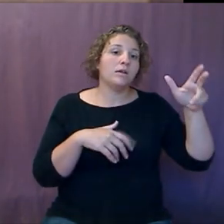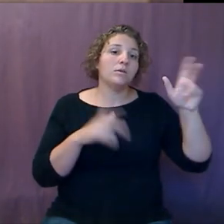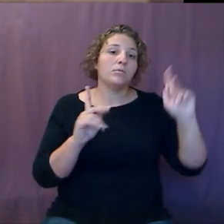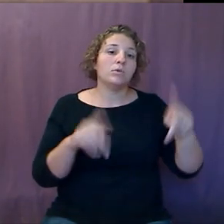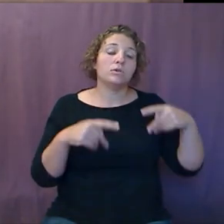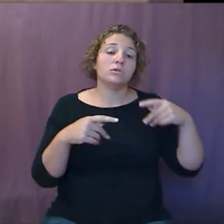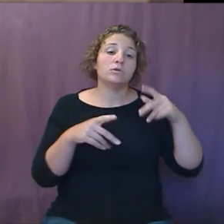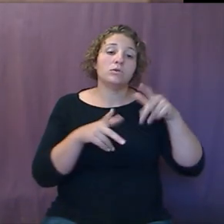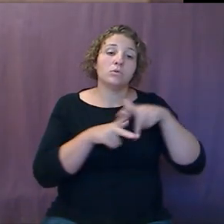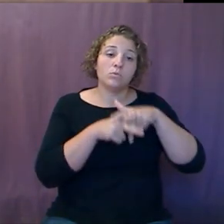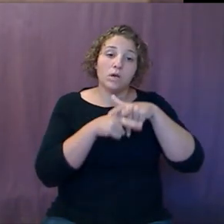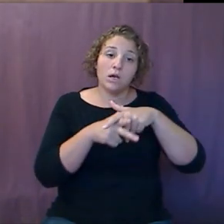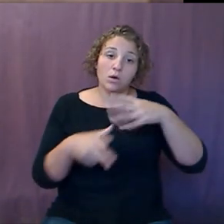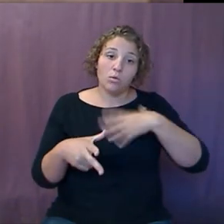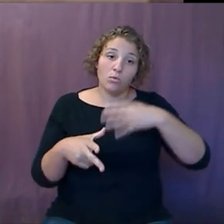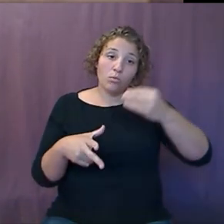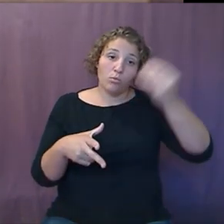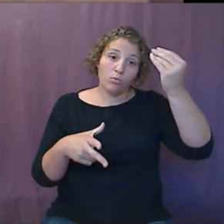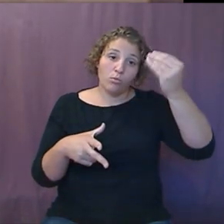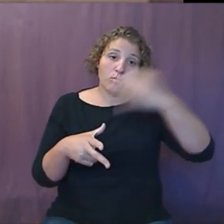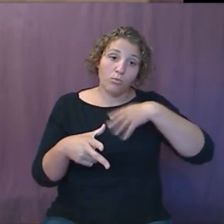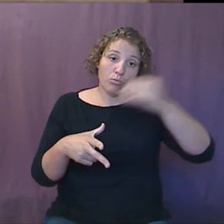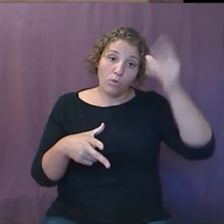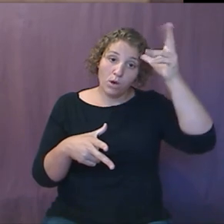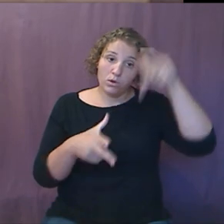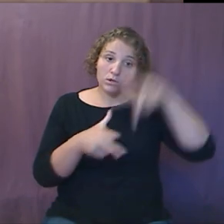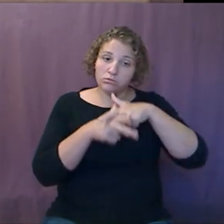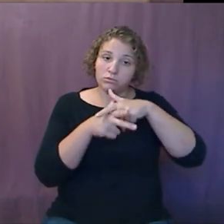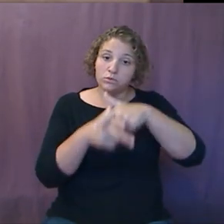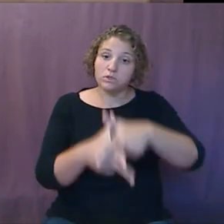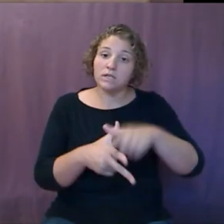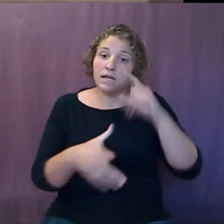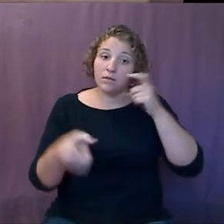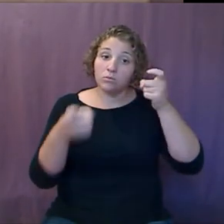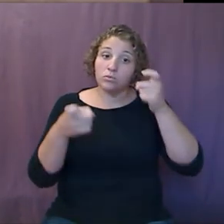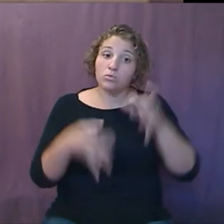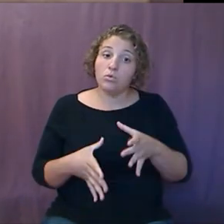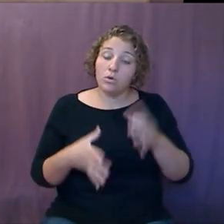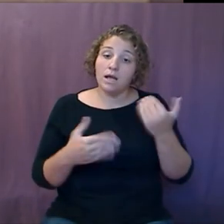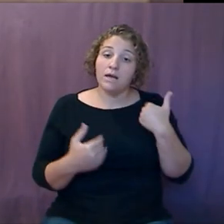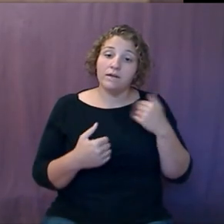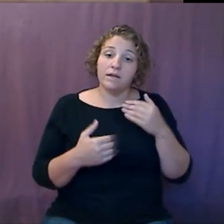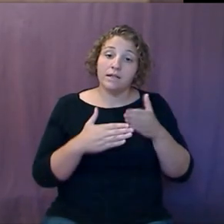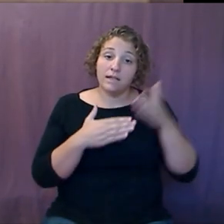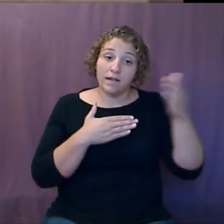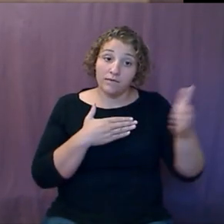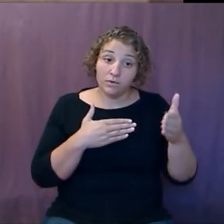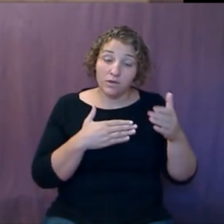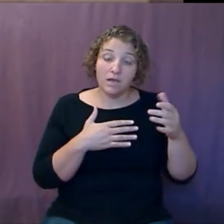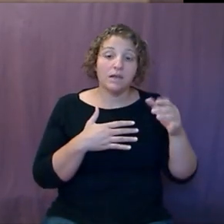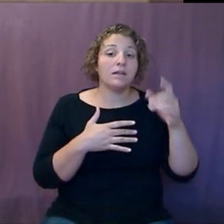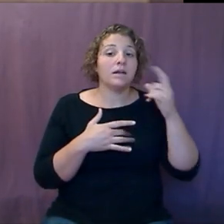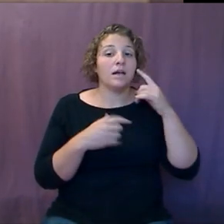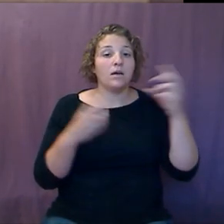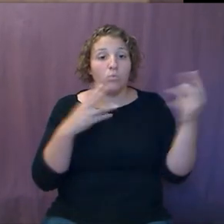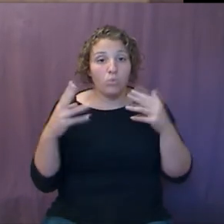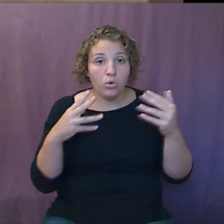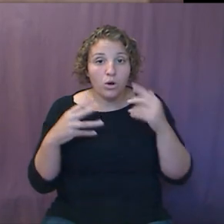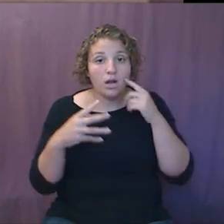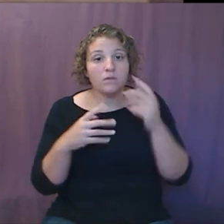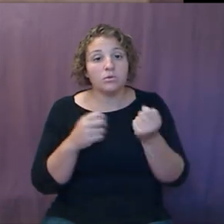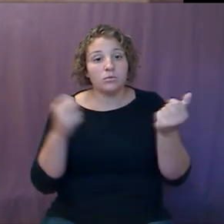rise of the antichrist how do you know because immediately following is war the second seal and that's where he is taking three of those other horns